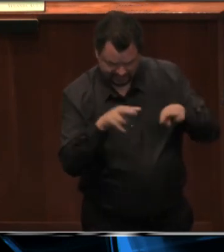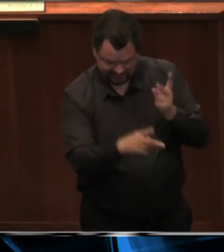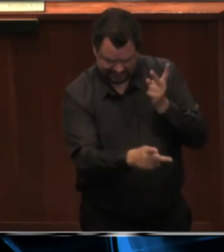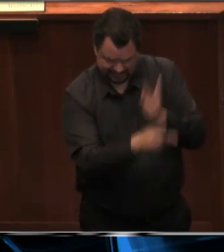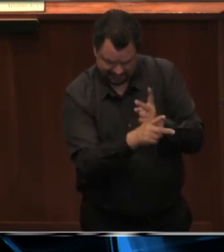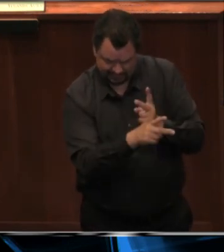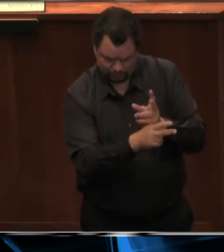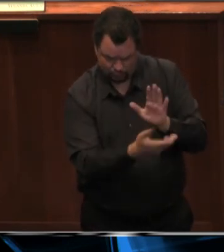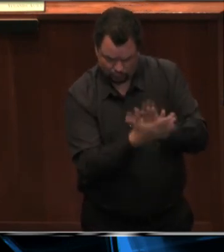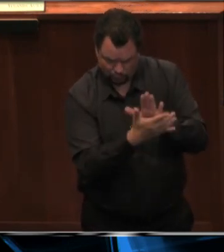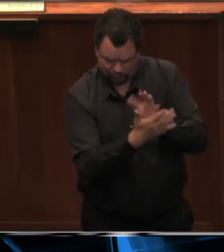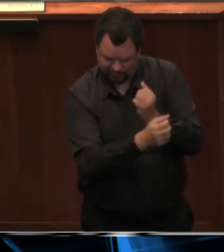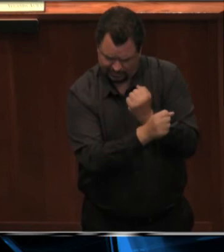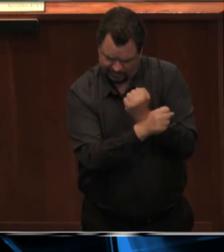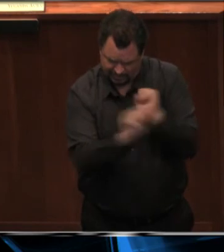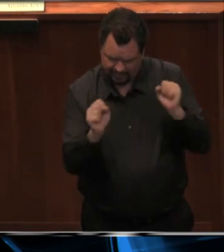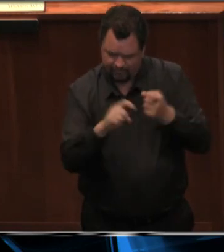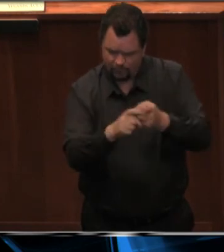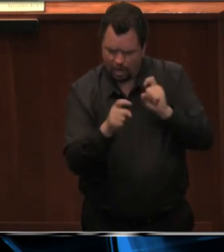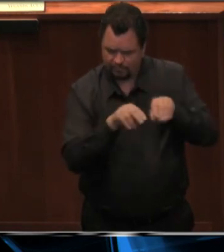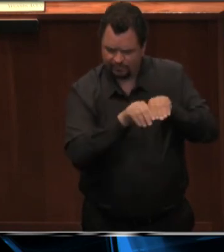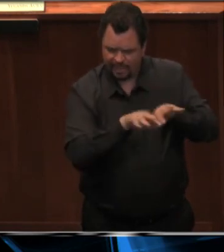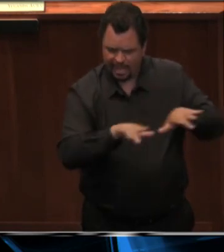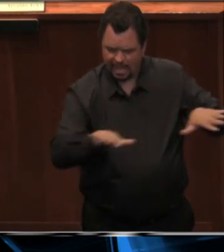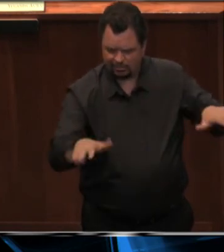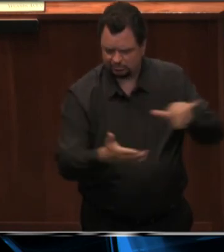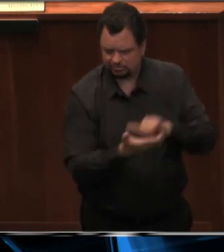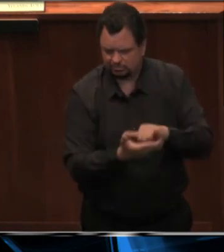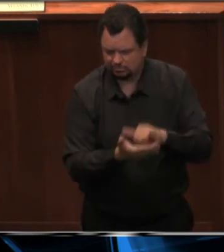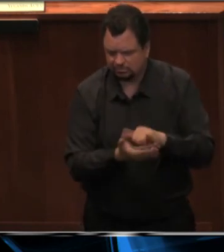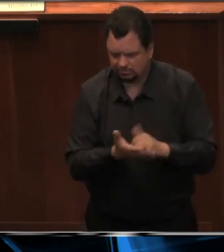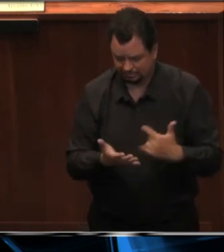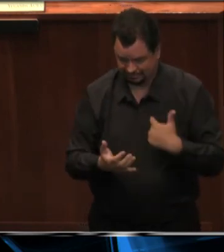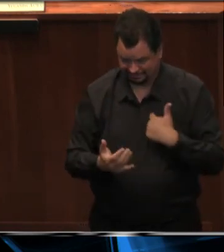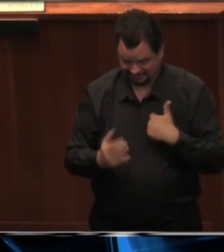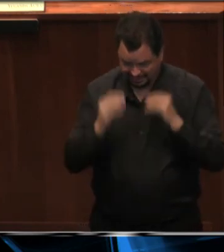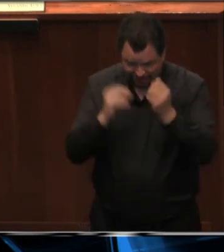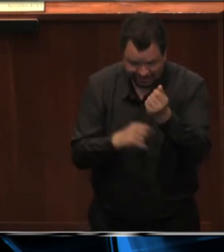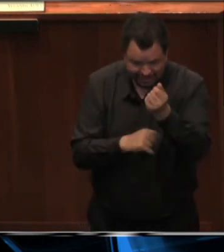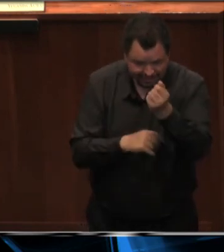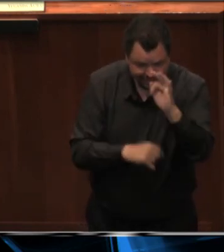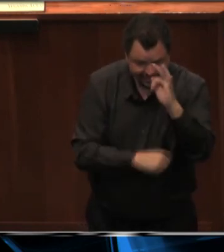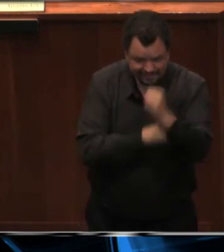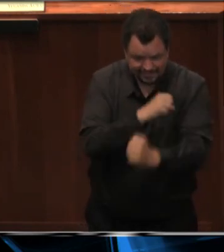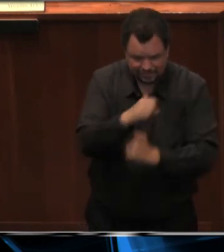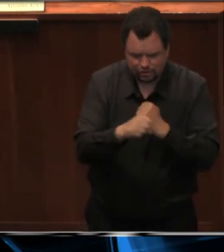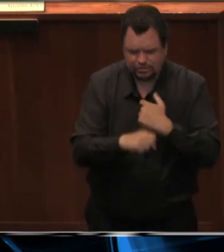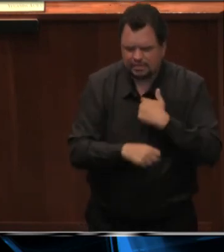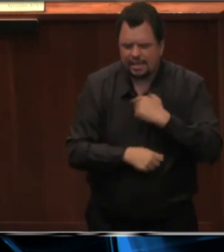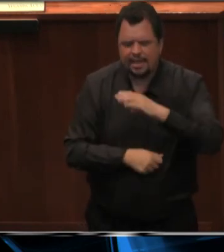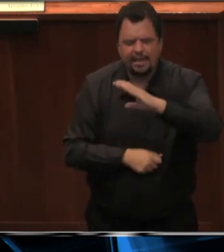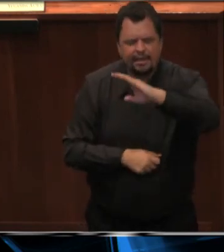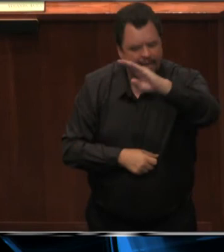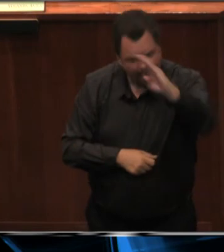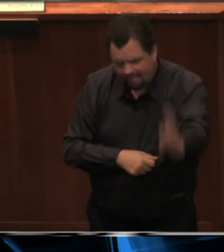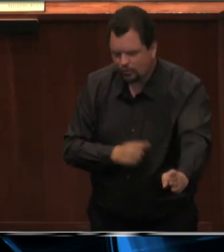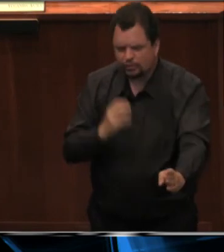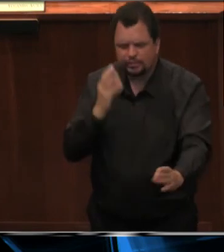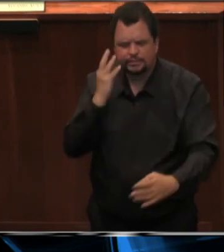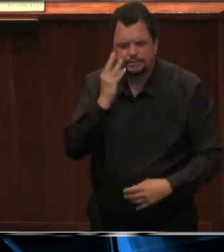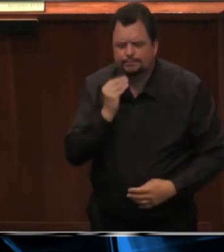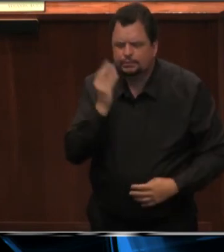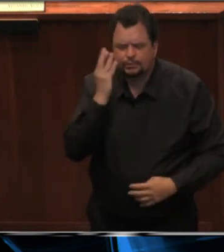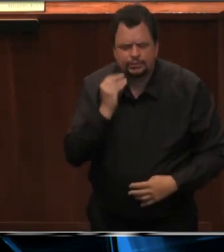I have never, ever been in a workspace or office working with students that has been deemed having adequate ventilation.